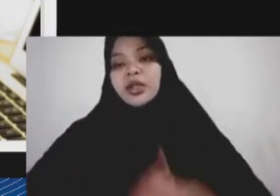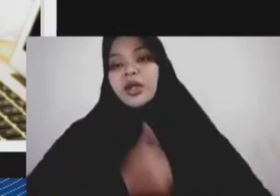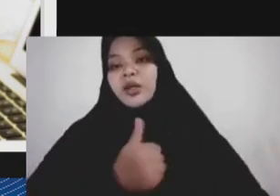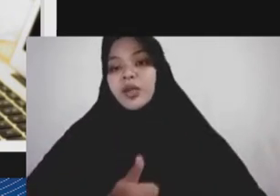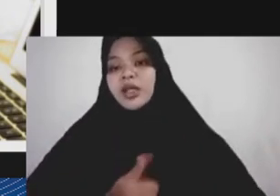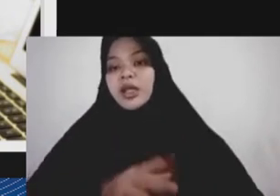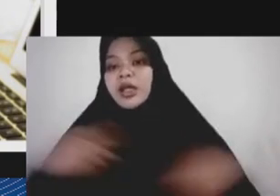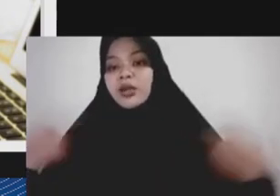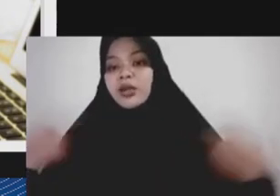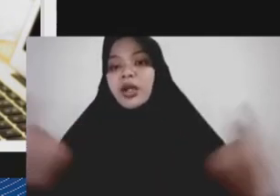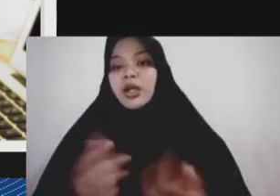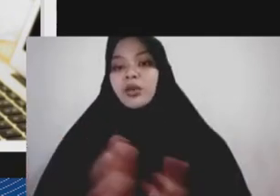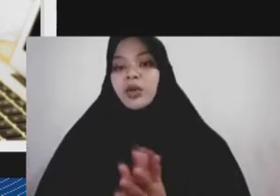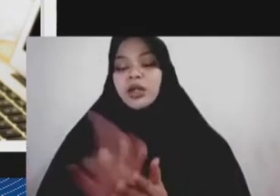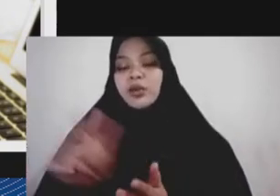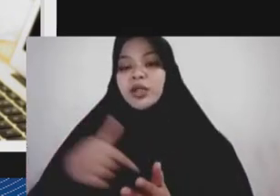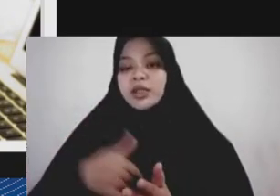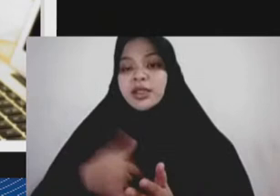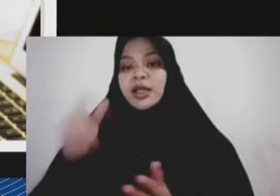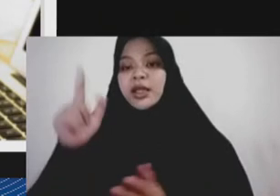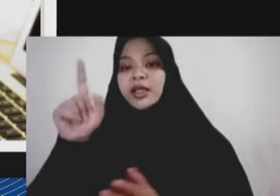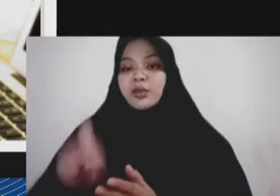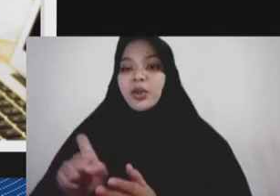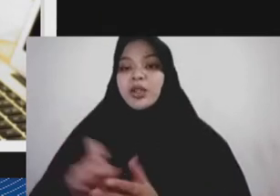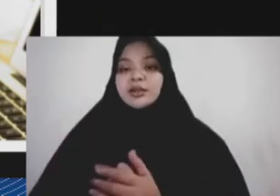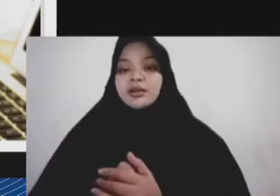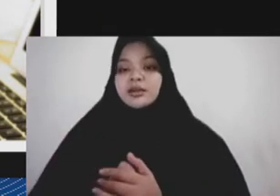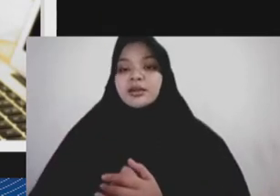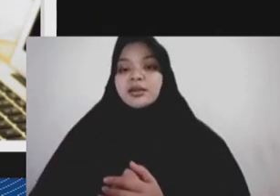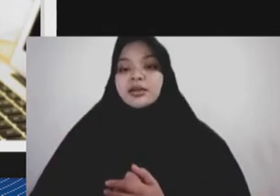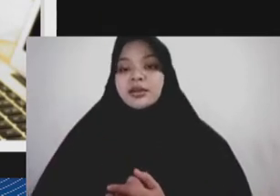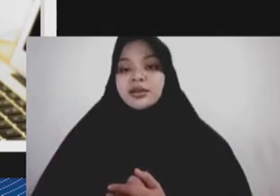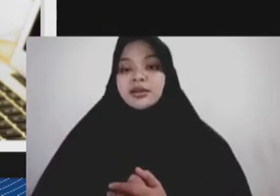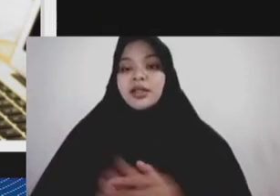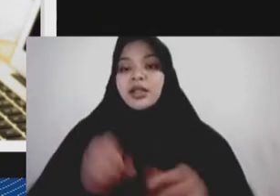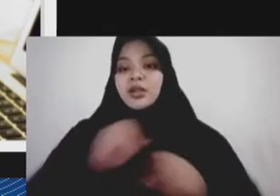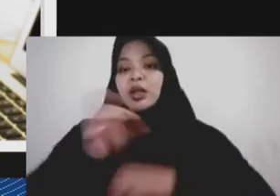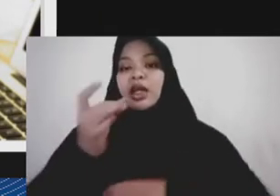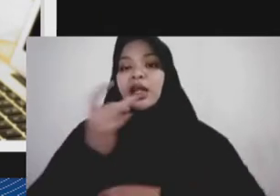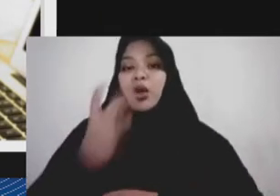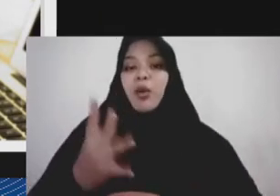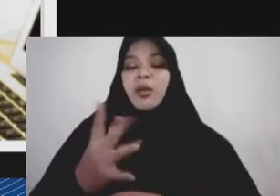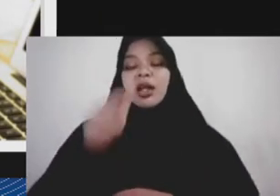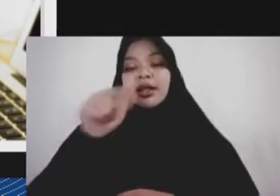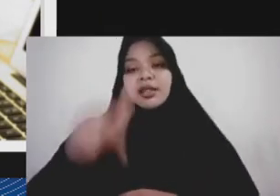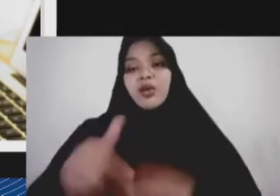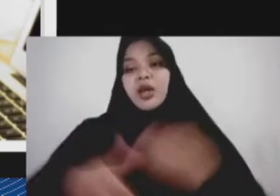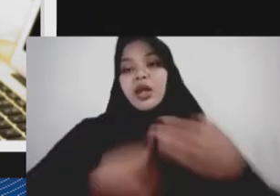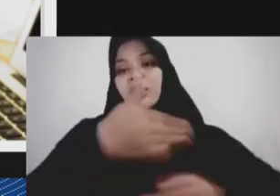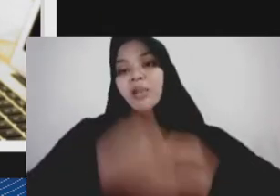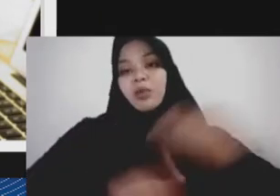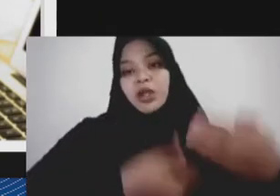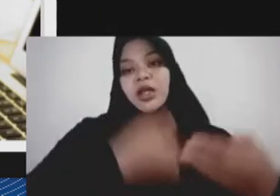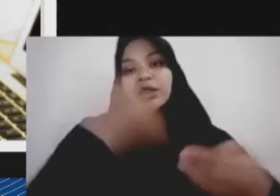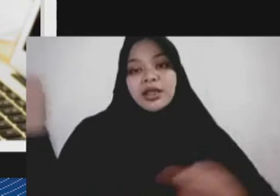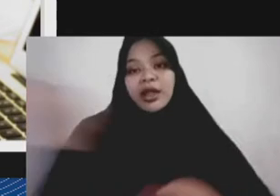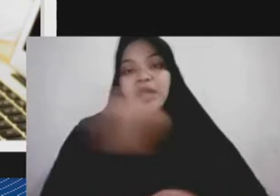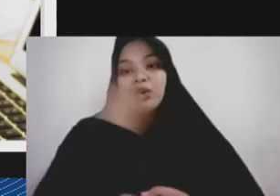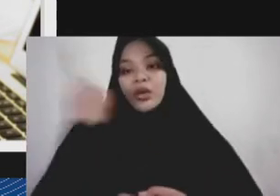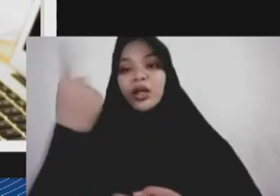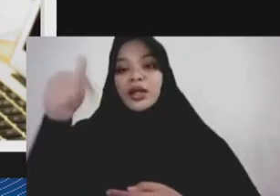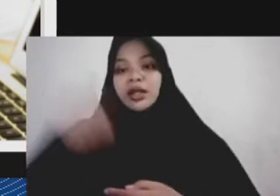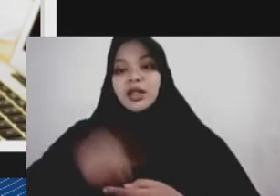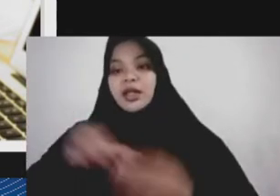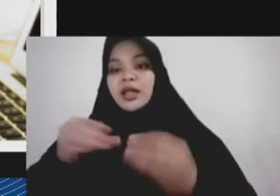do believe at USAID that all of these recommendations can be implemented on a national and sub-regional